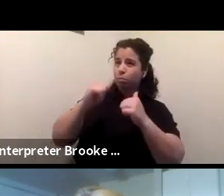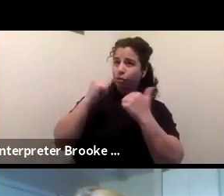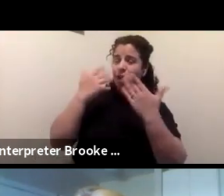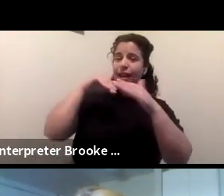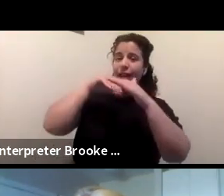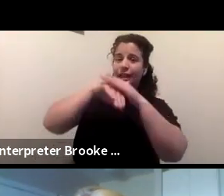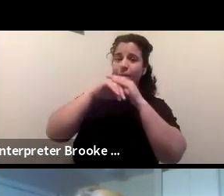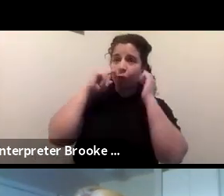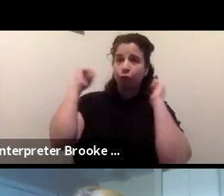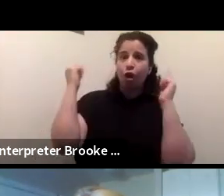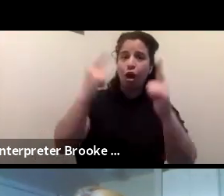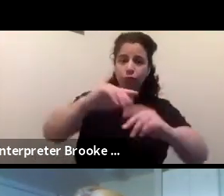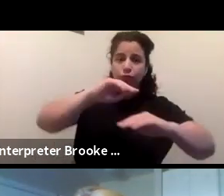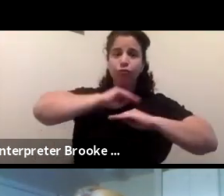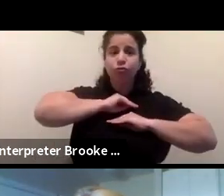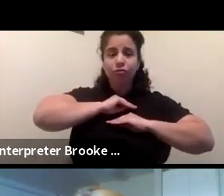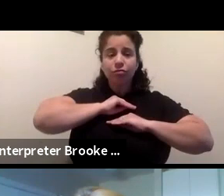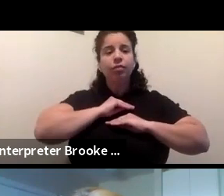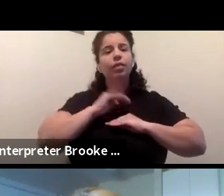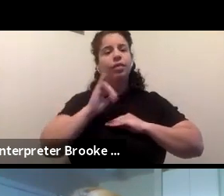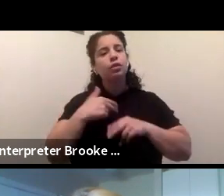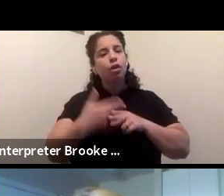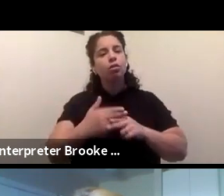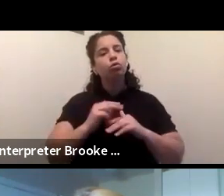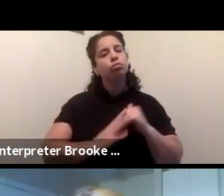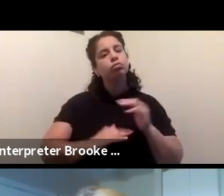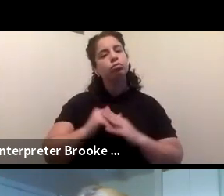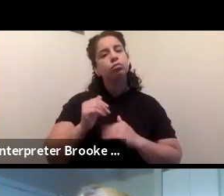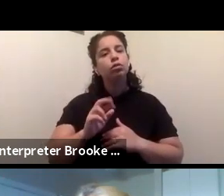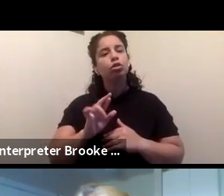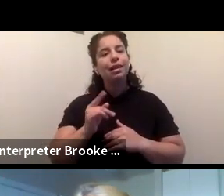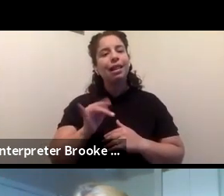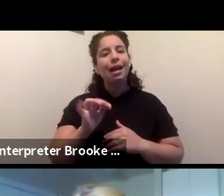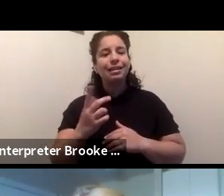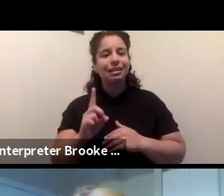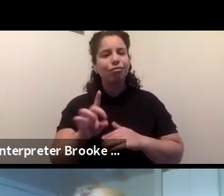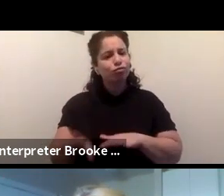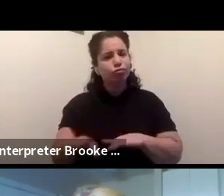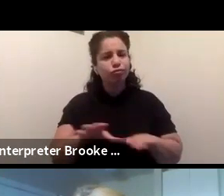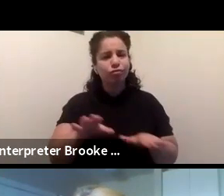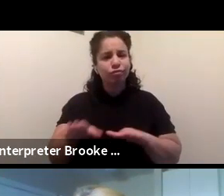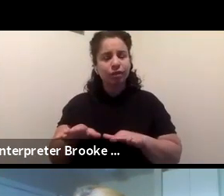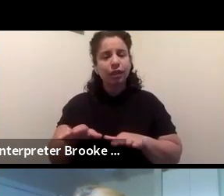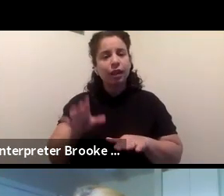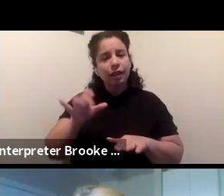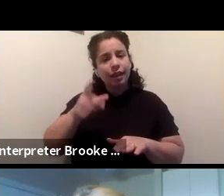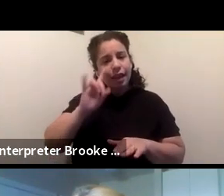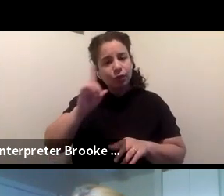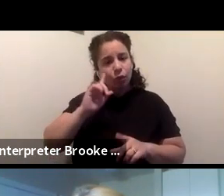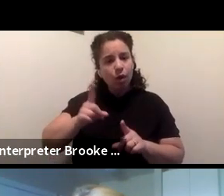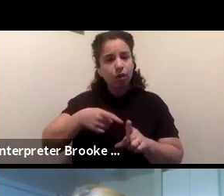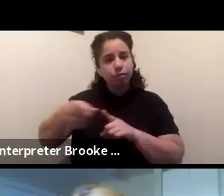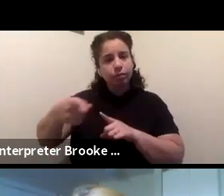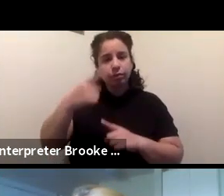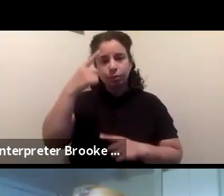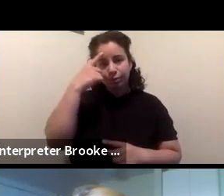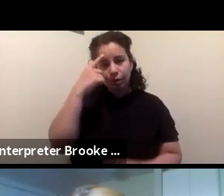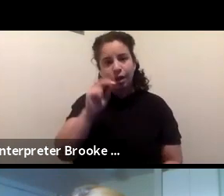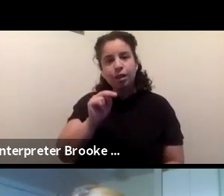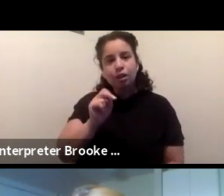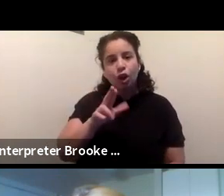theater space. They were created specifically to serve the neurodivergent community. But I find that I've